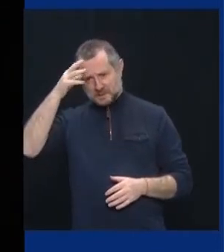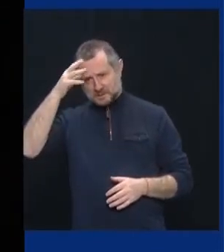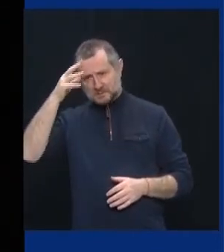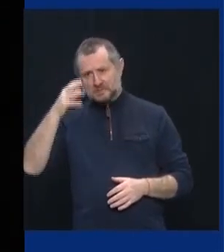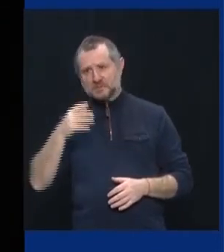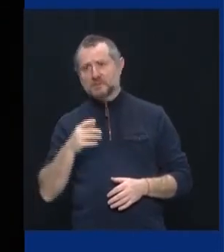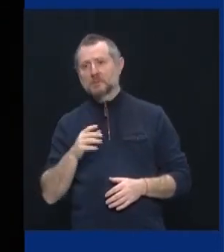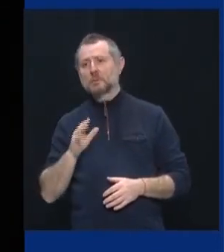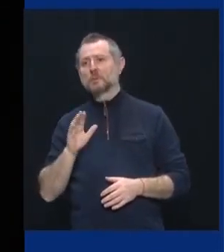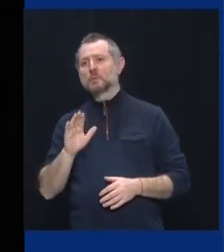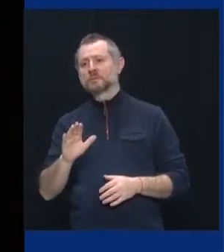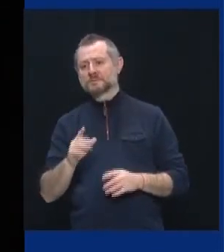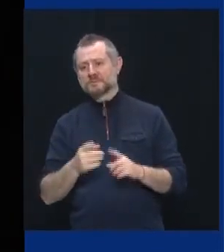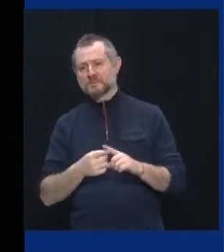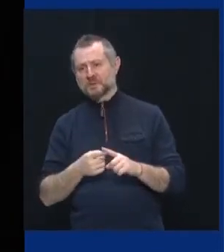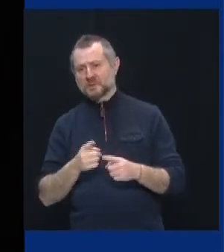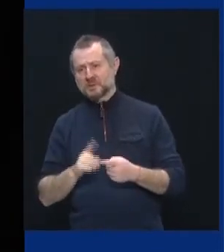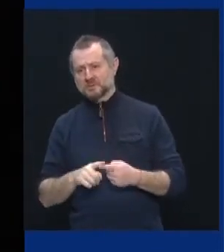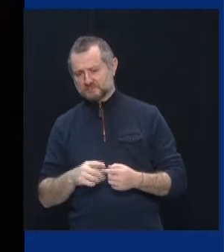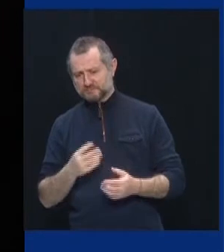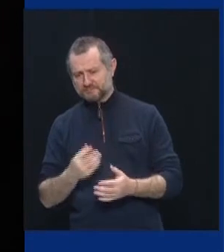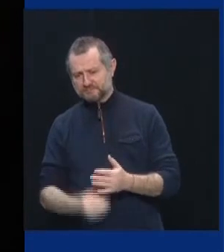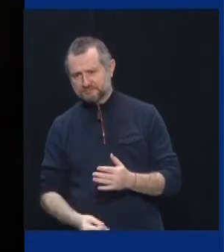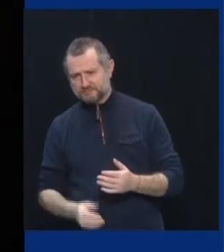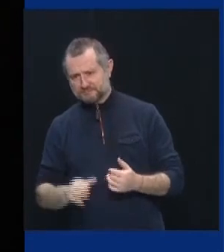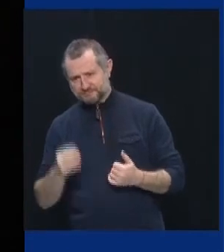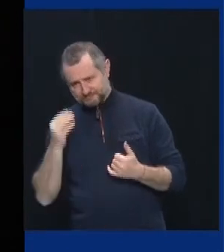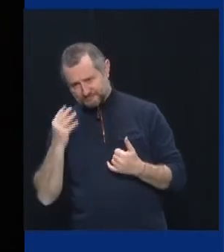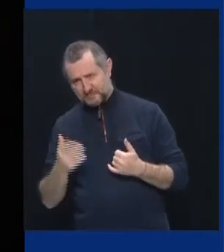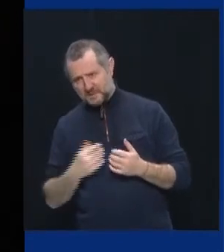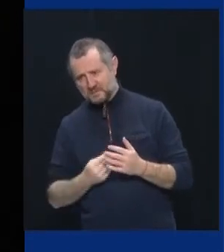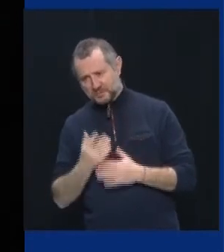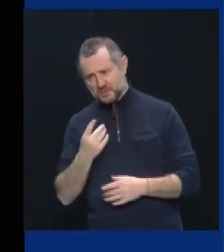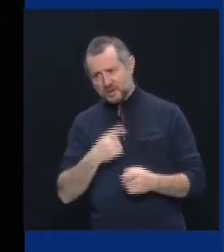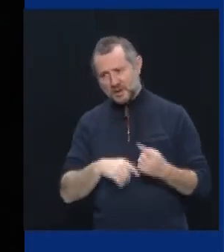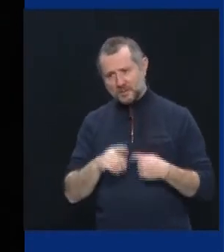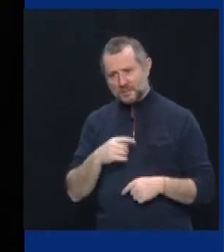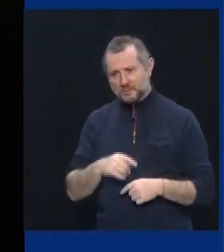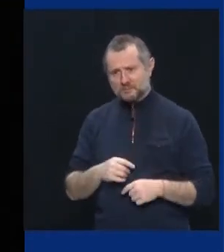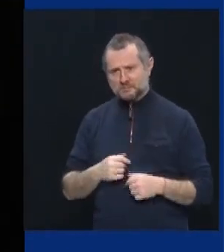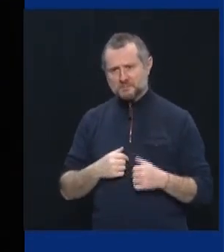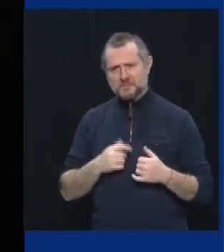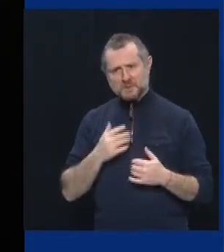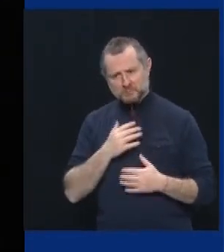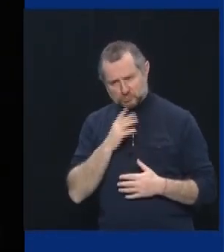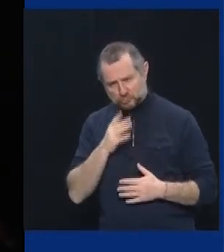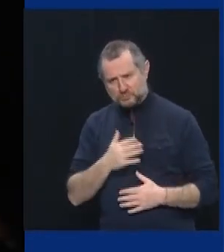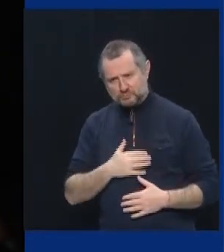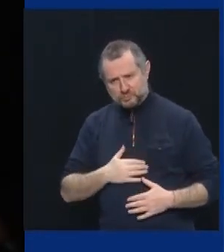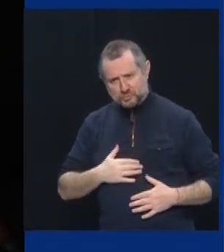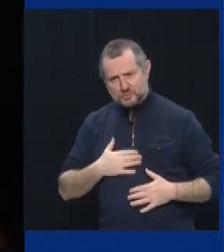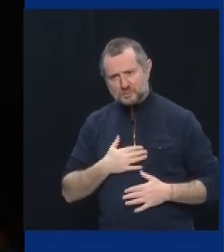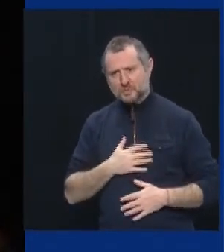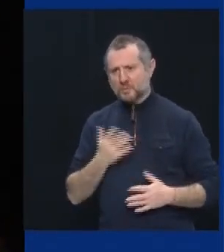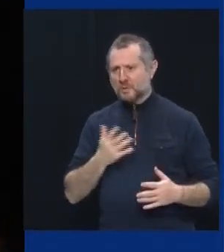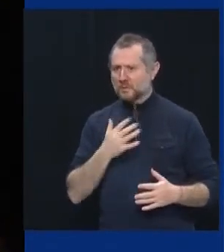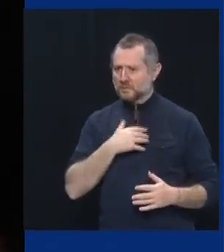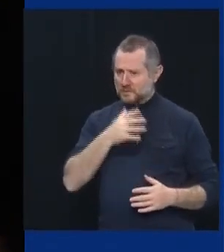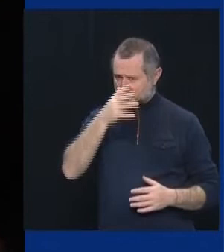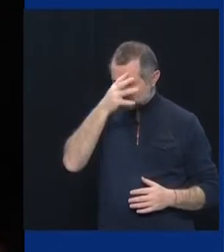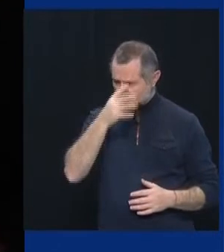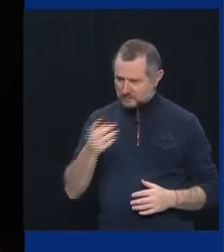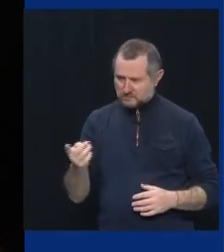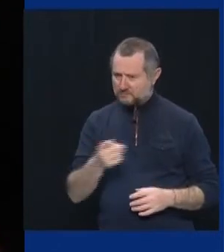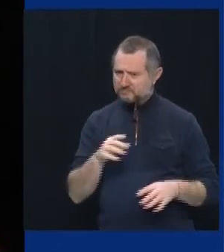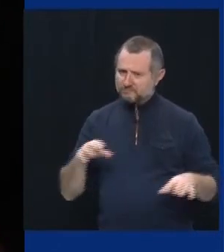coming because we all now appreciate all that he's done for all of us, and we don't want you